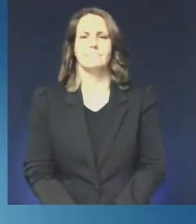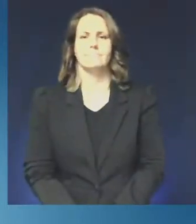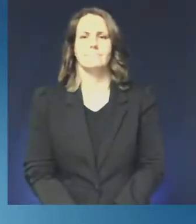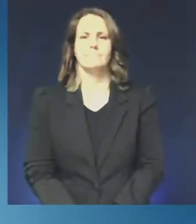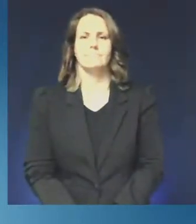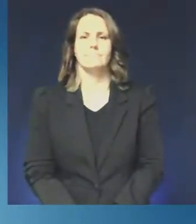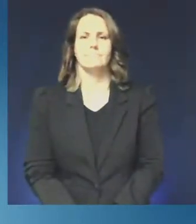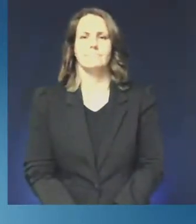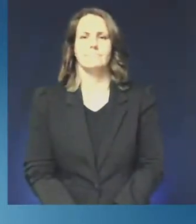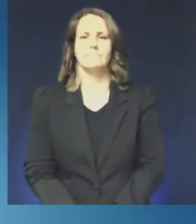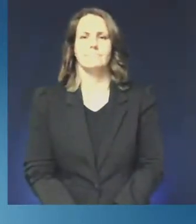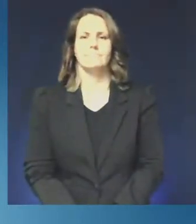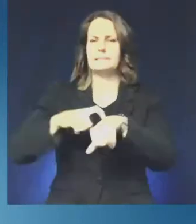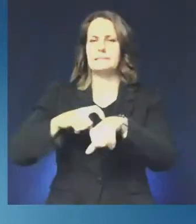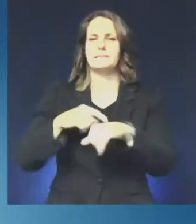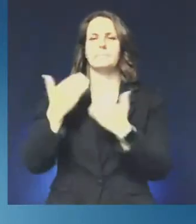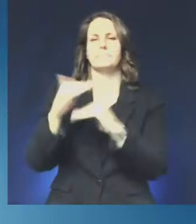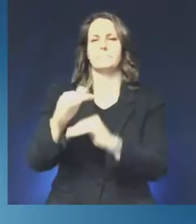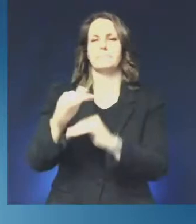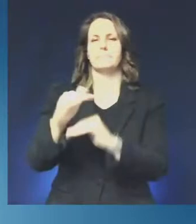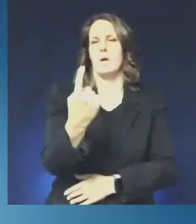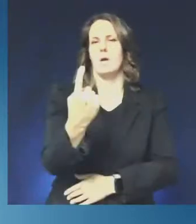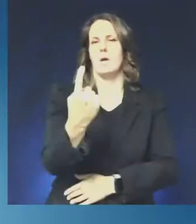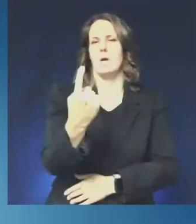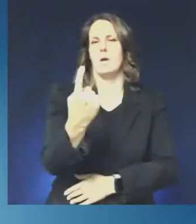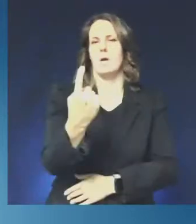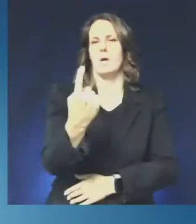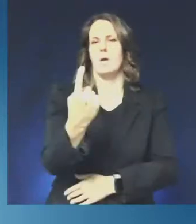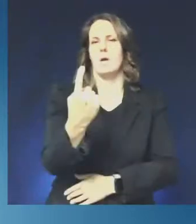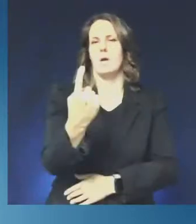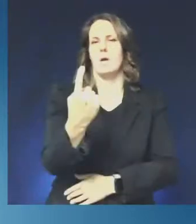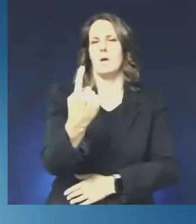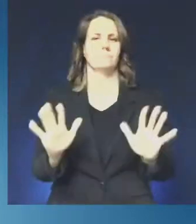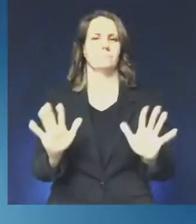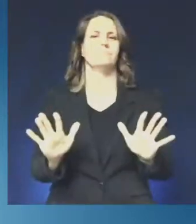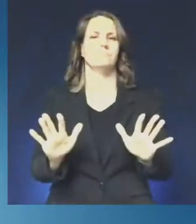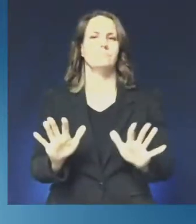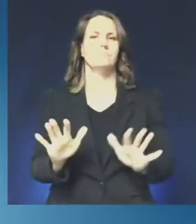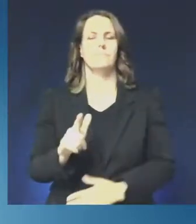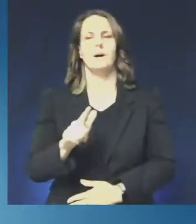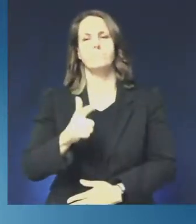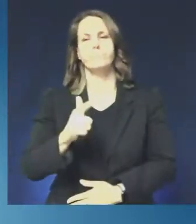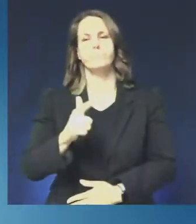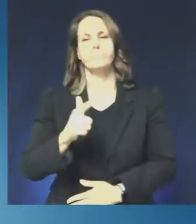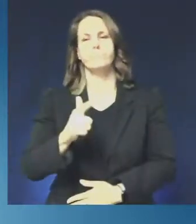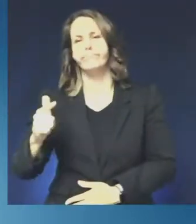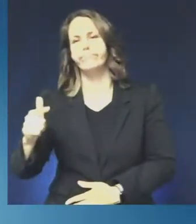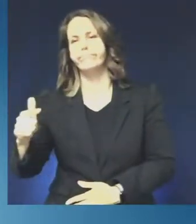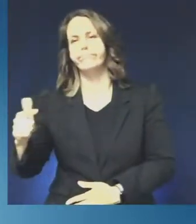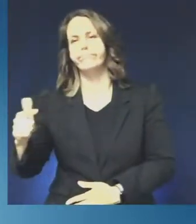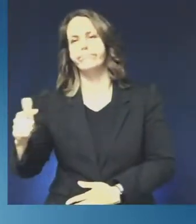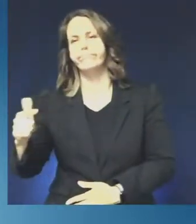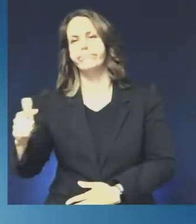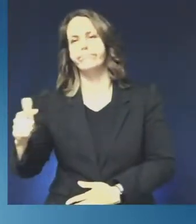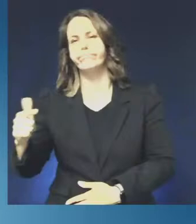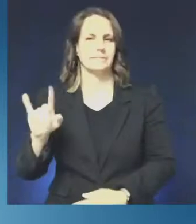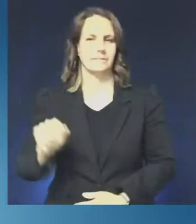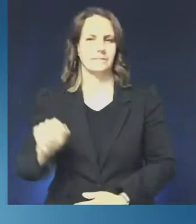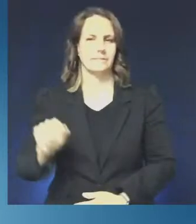to ask a question, we ask that you please limit yourself to one question. And we'll begin this afternoon with Kent Wainscott